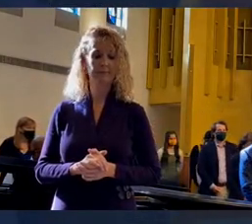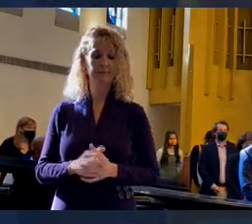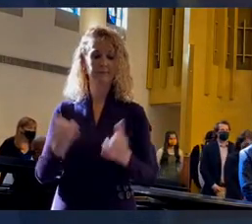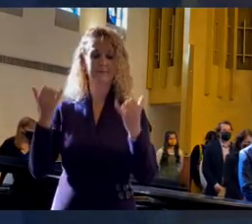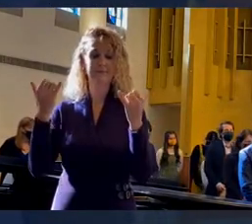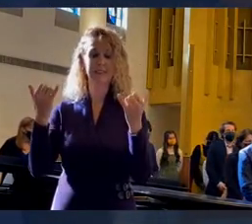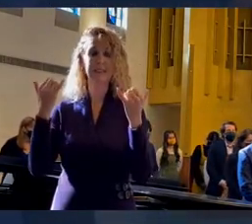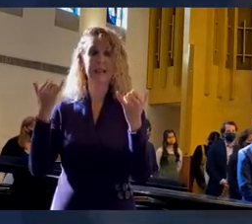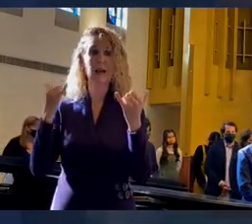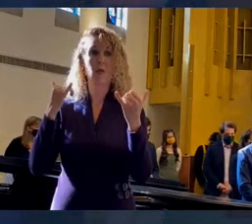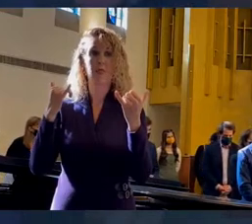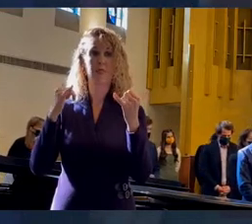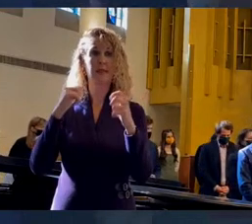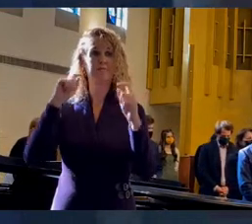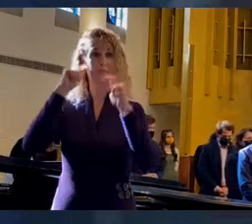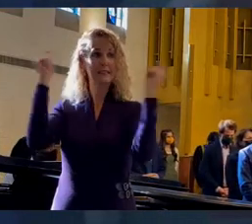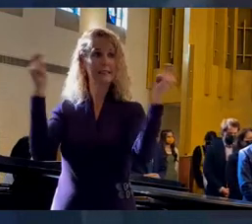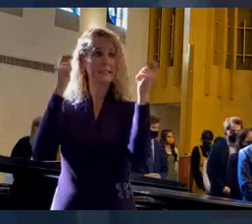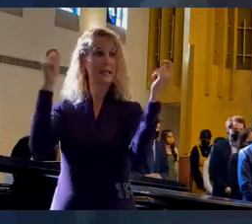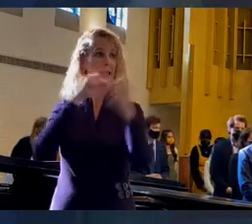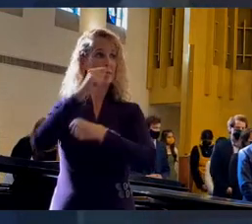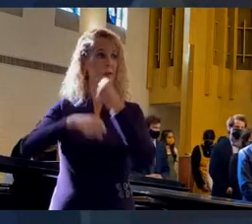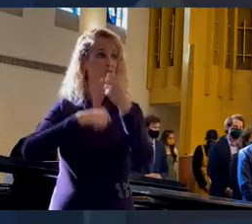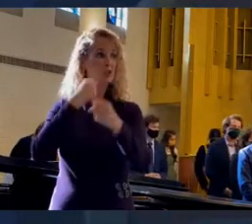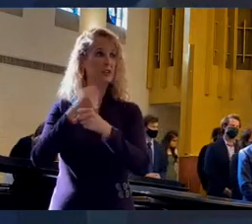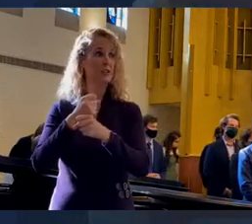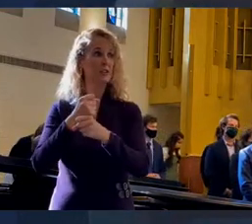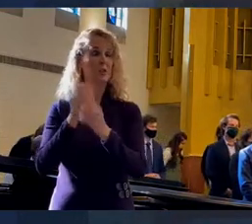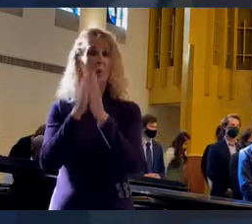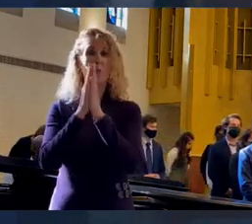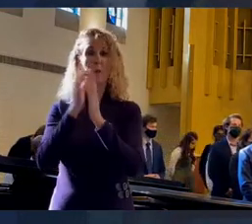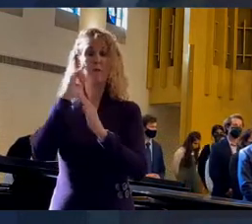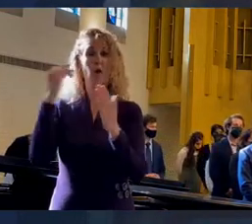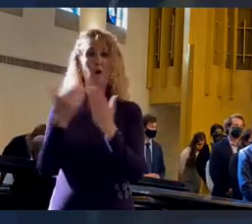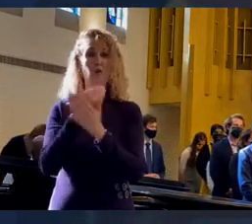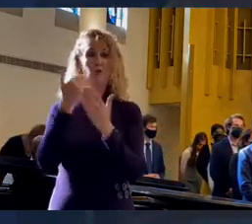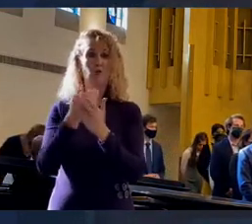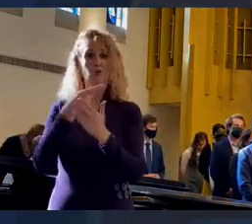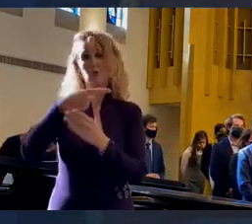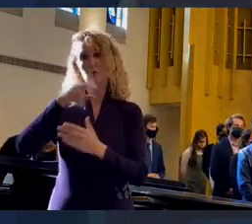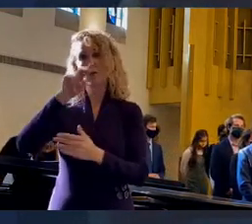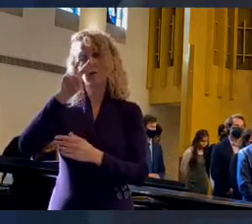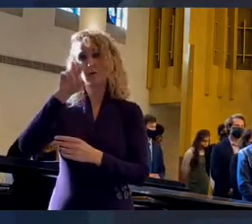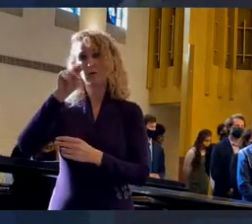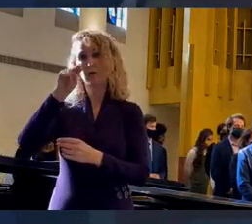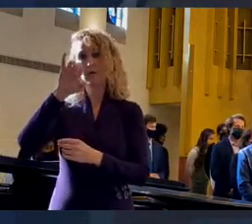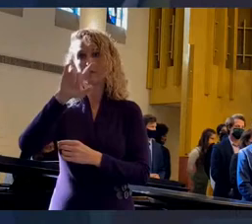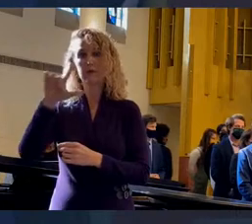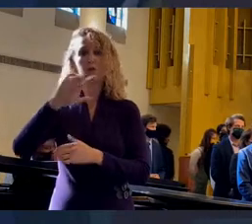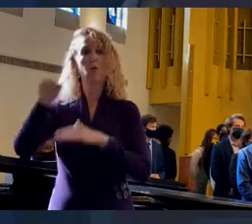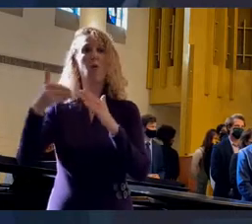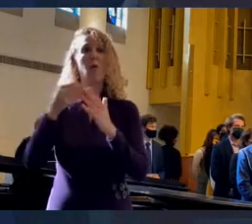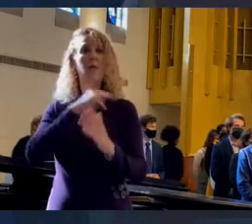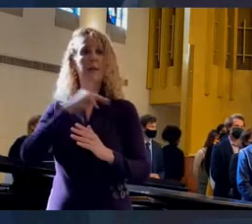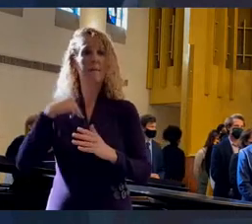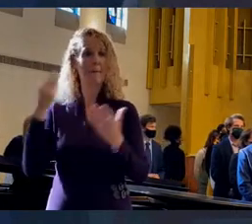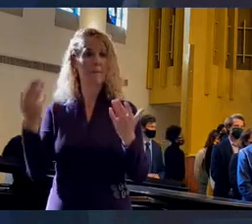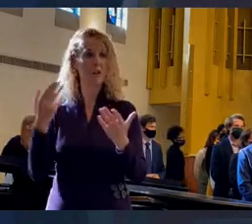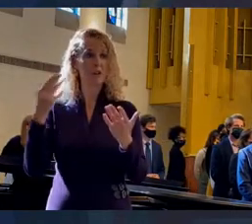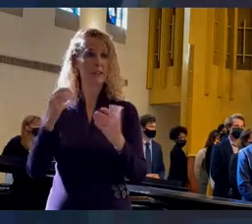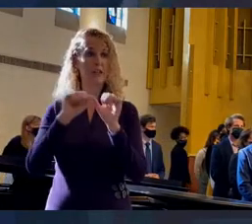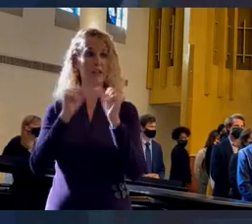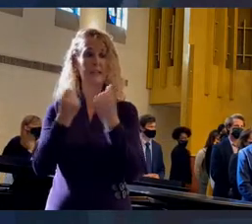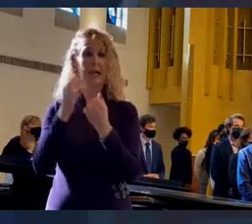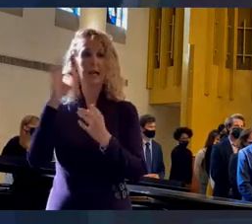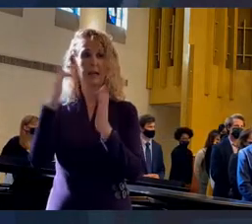In this Ignatian year, we pray for Father Carl Kaiser, our new provincial, all members of the Society of Jesus,